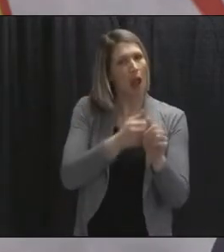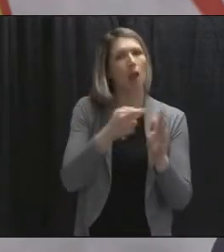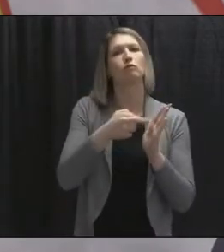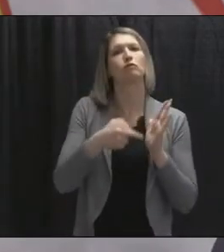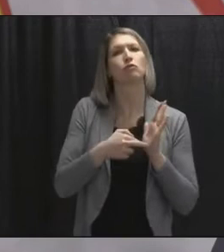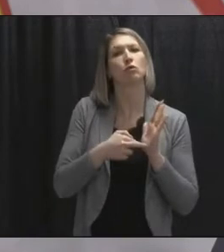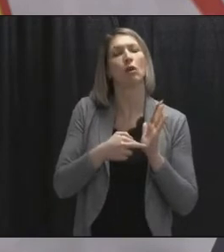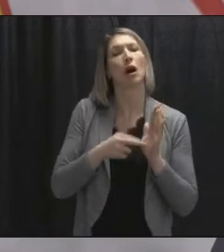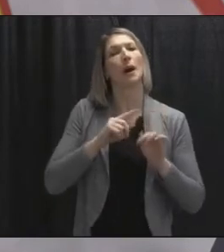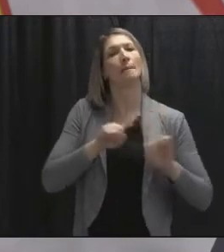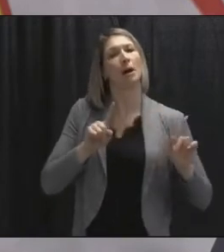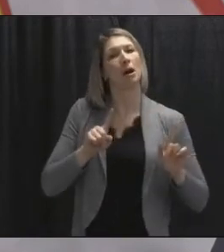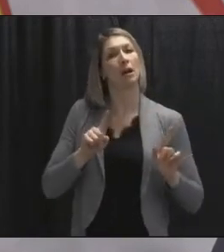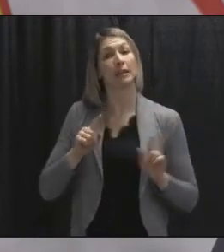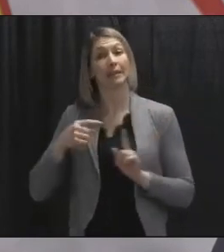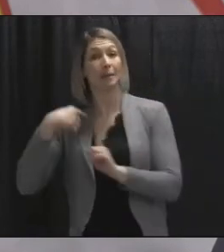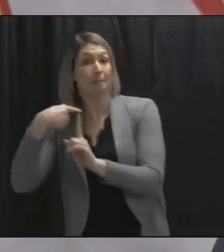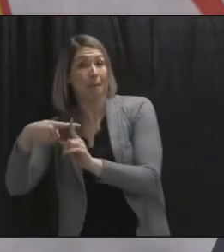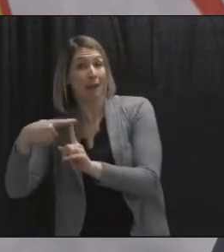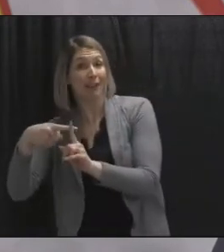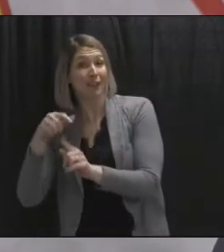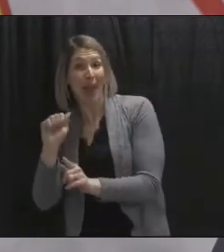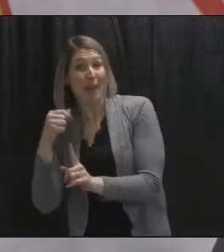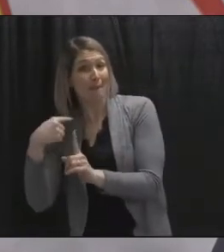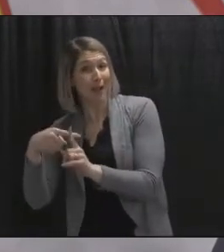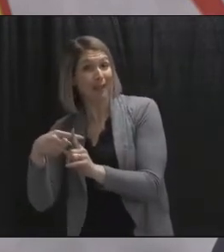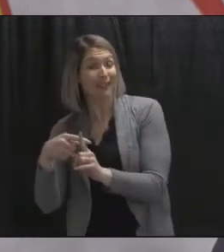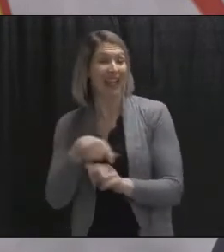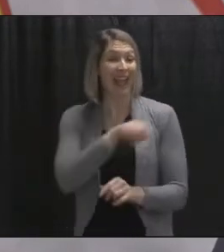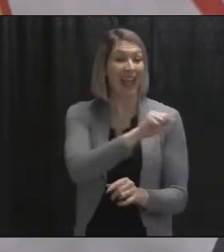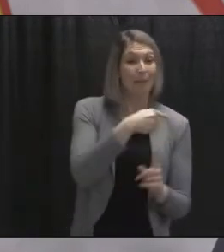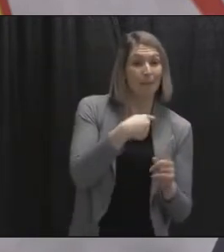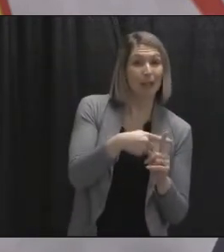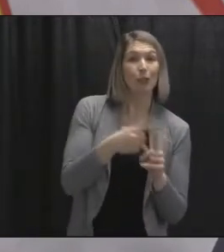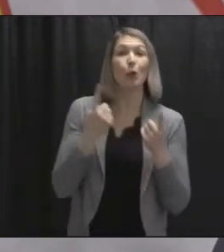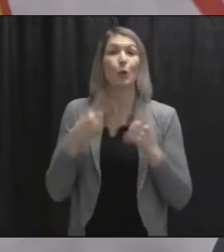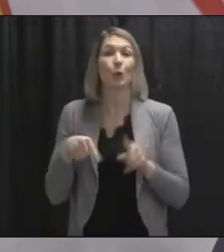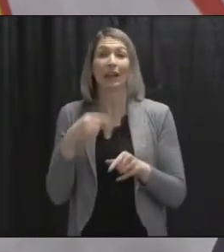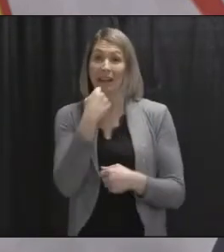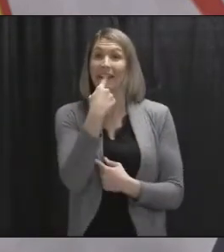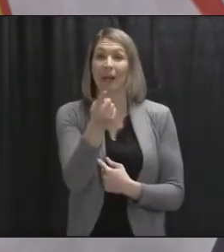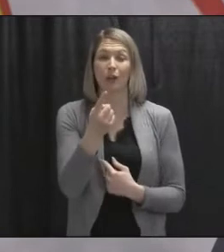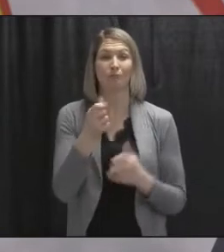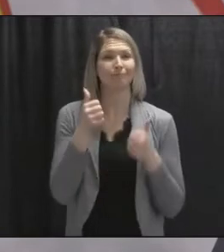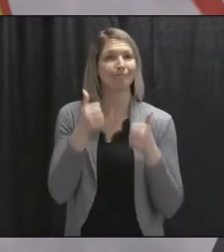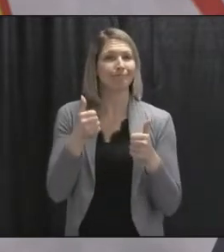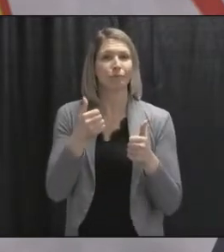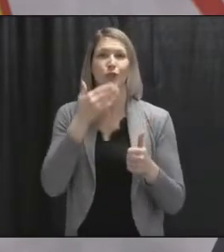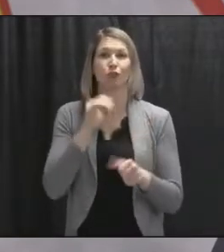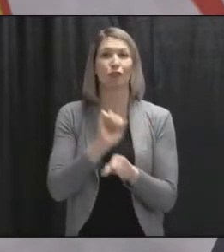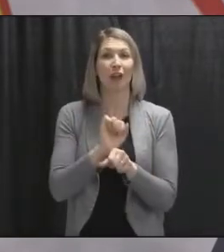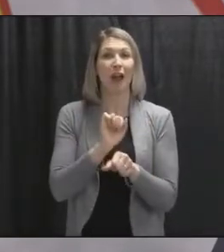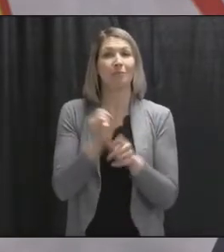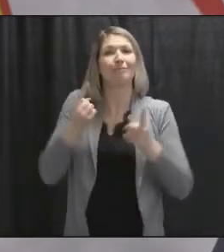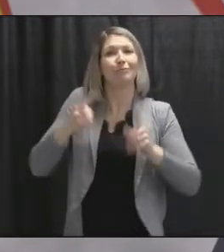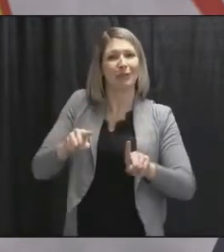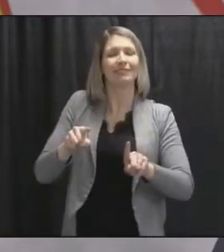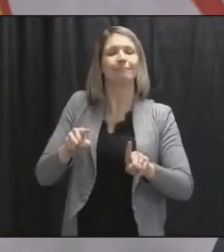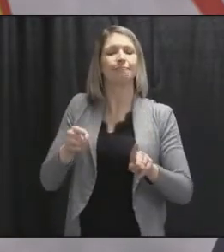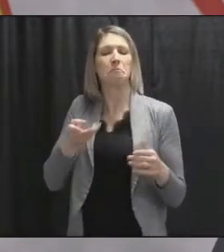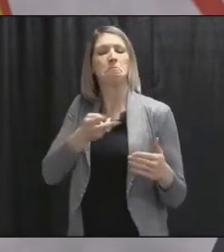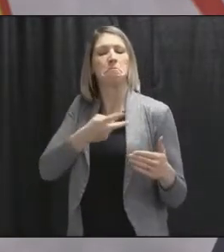But we need you to continue your physical distancing and washing your hands at every opportunity. We need you to stay